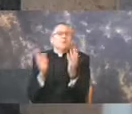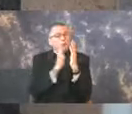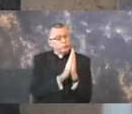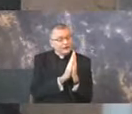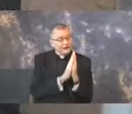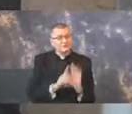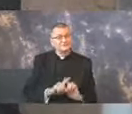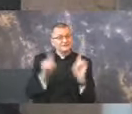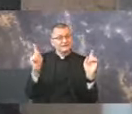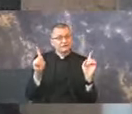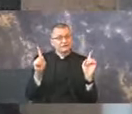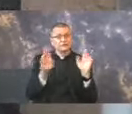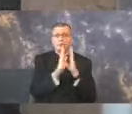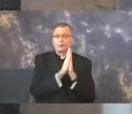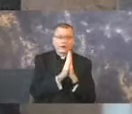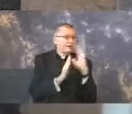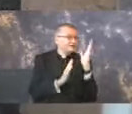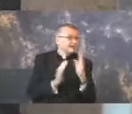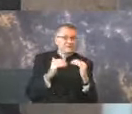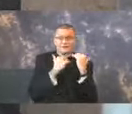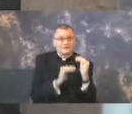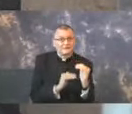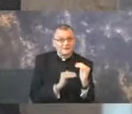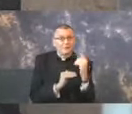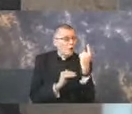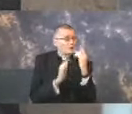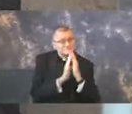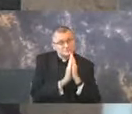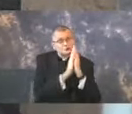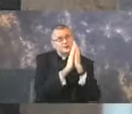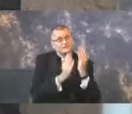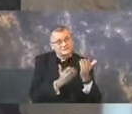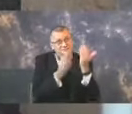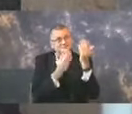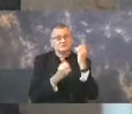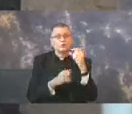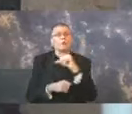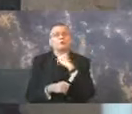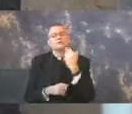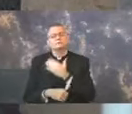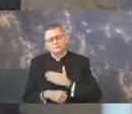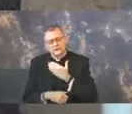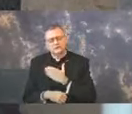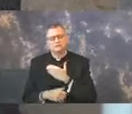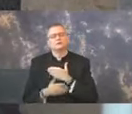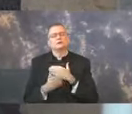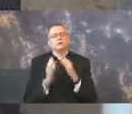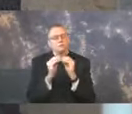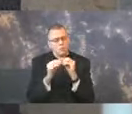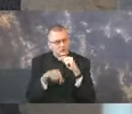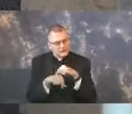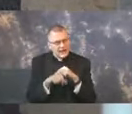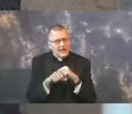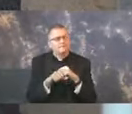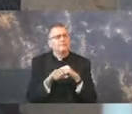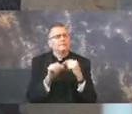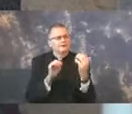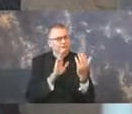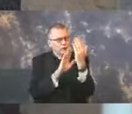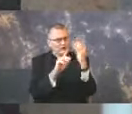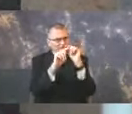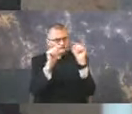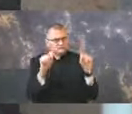brothers, especially priestly prayer. Spend more time as you can before the Blessed Sacrament.